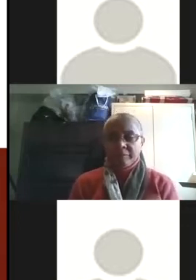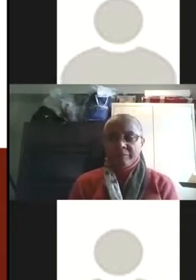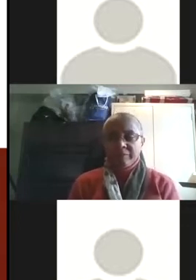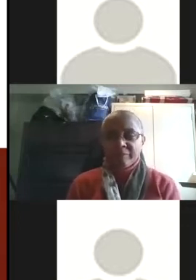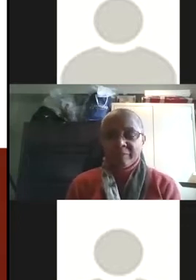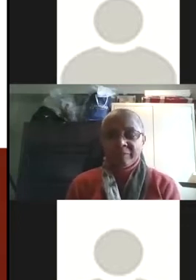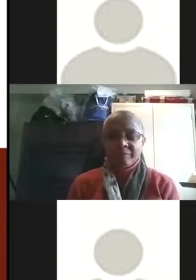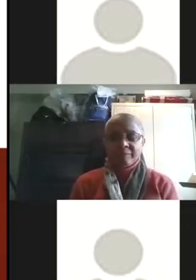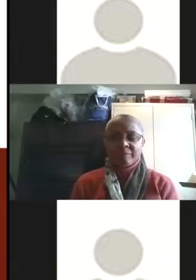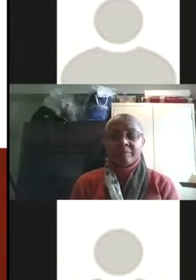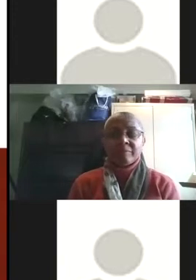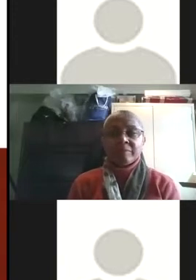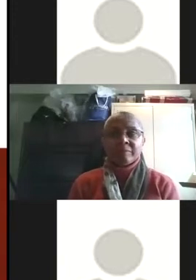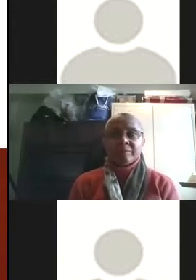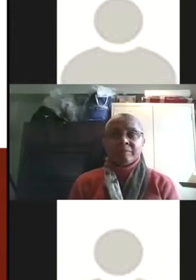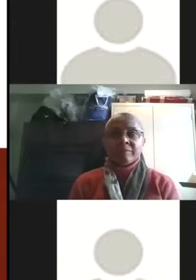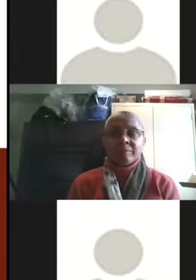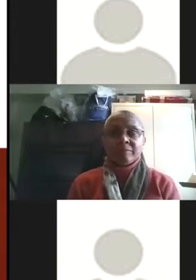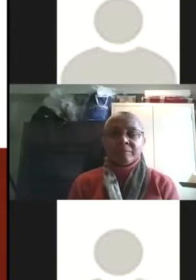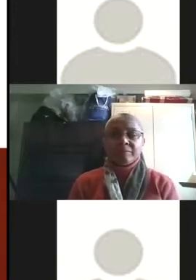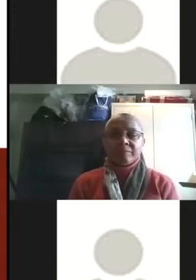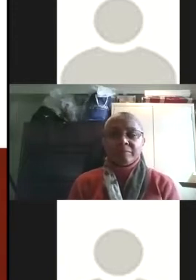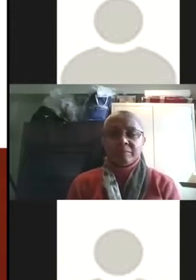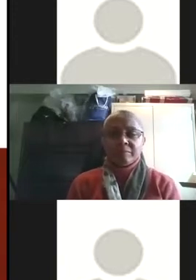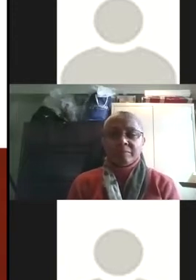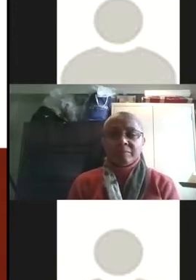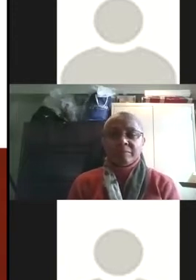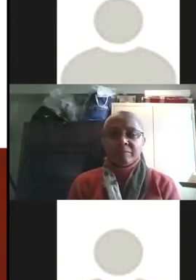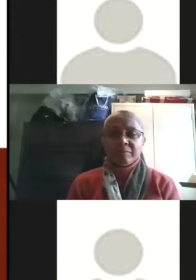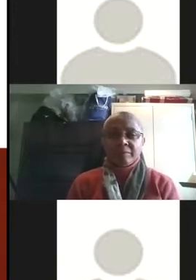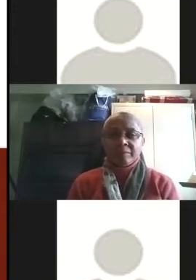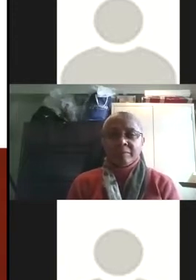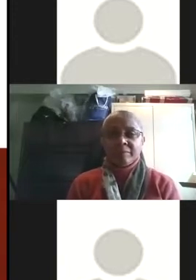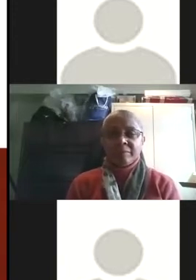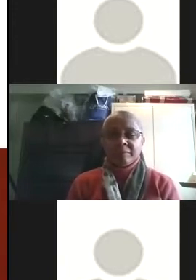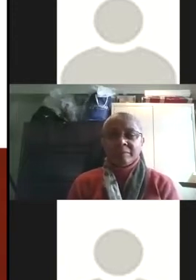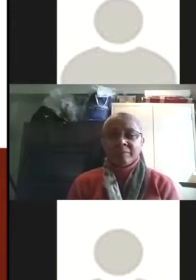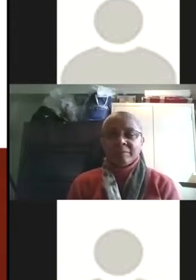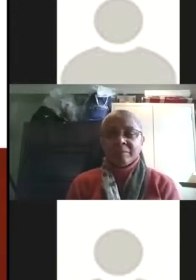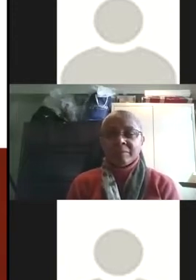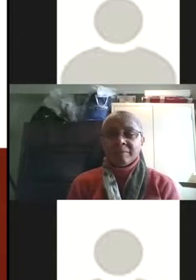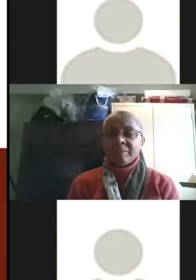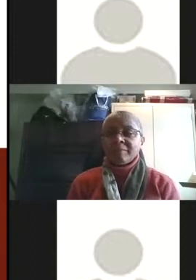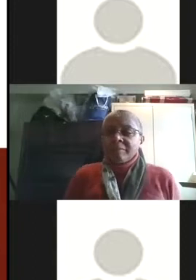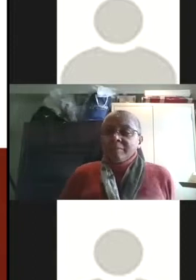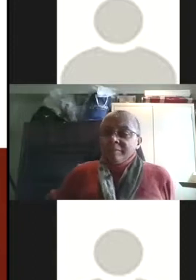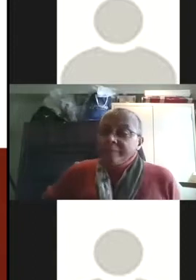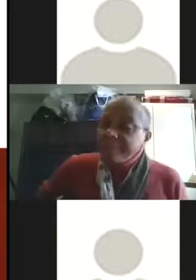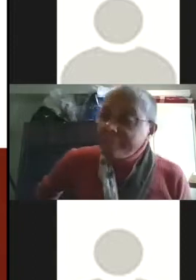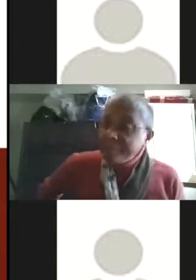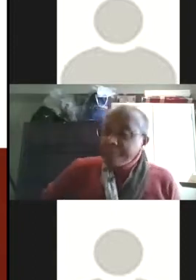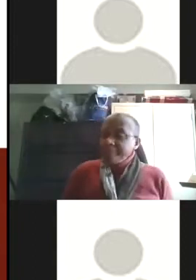largest community-driven public consultation group on artificial intelligence ethics in the